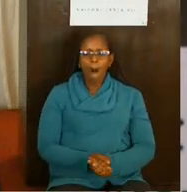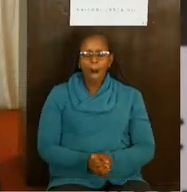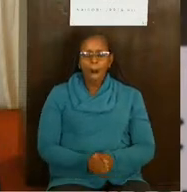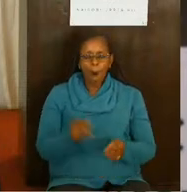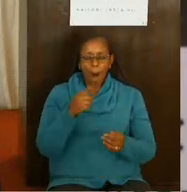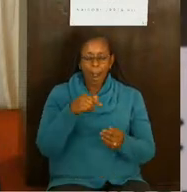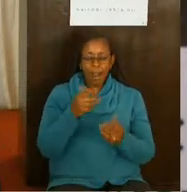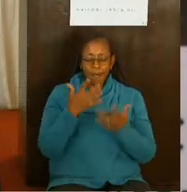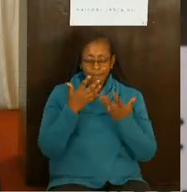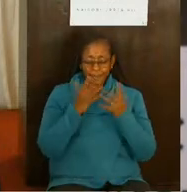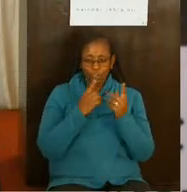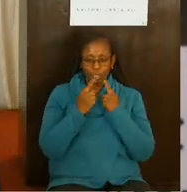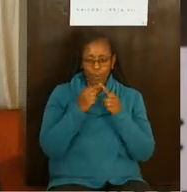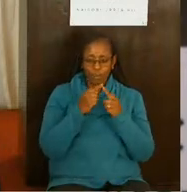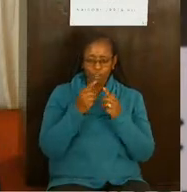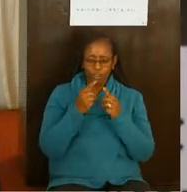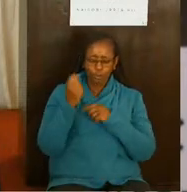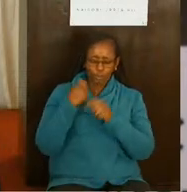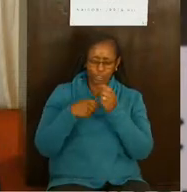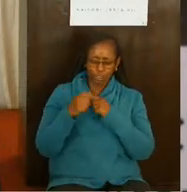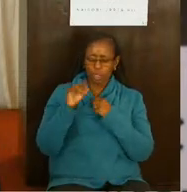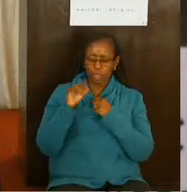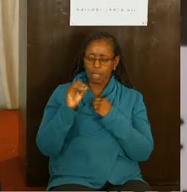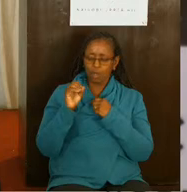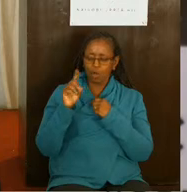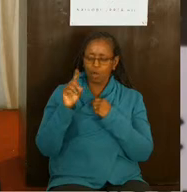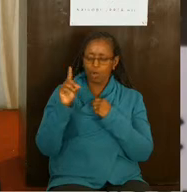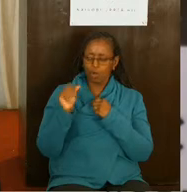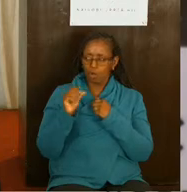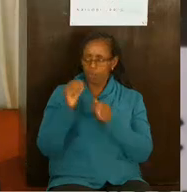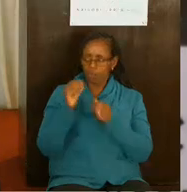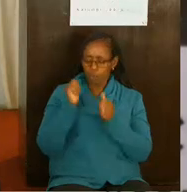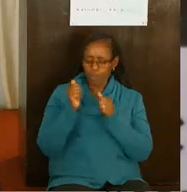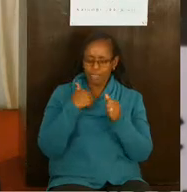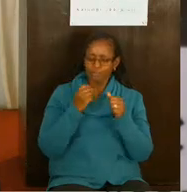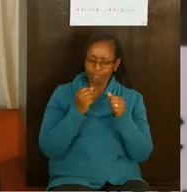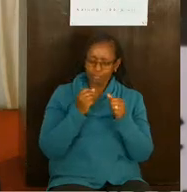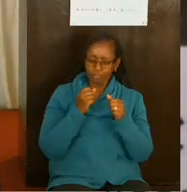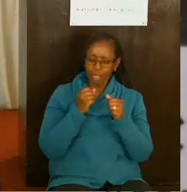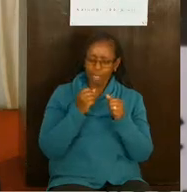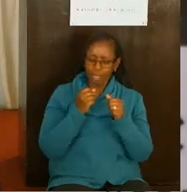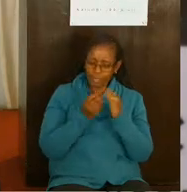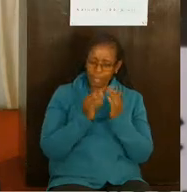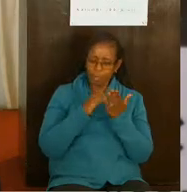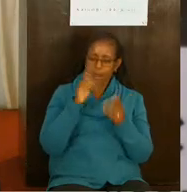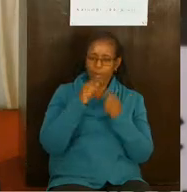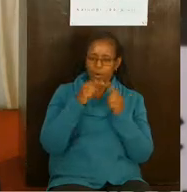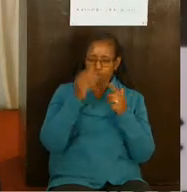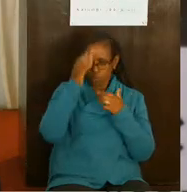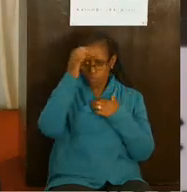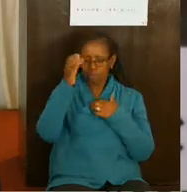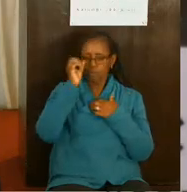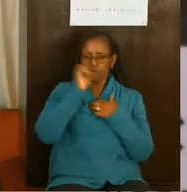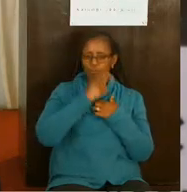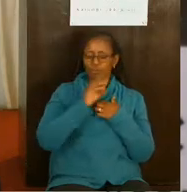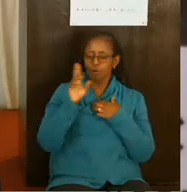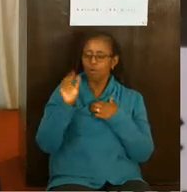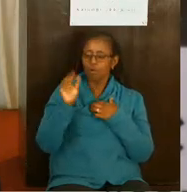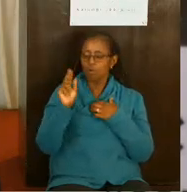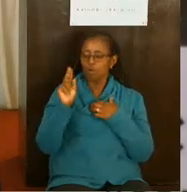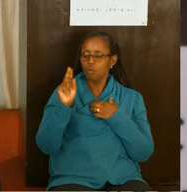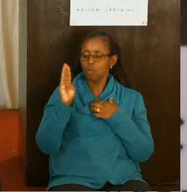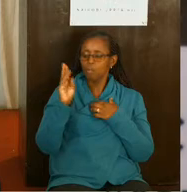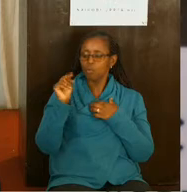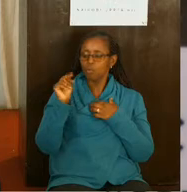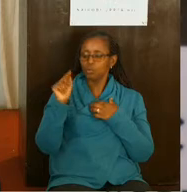the traditional children which encapsulates the concept of Ubuntu what Dr Niche